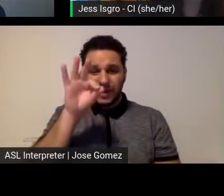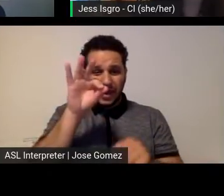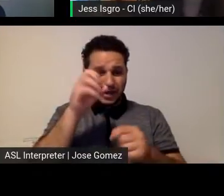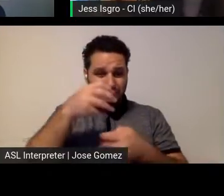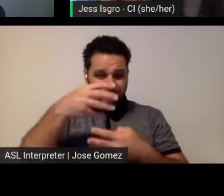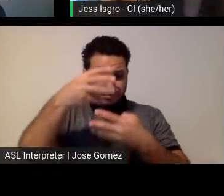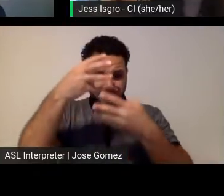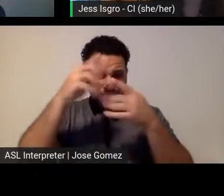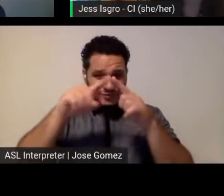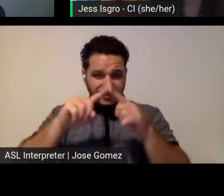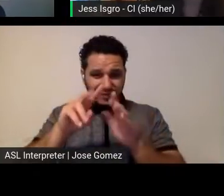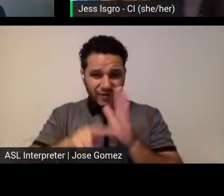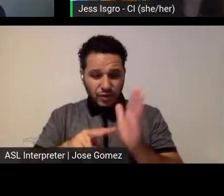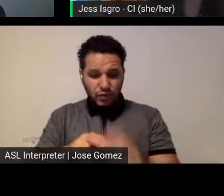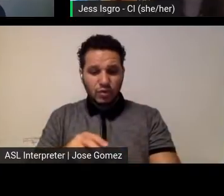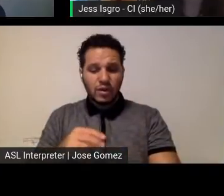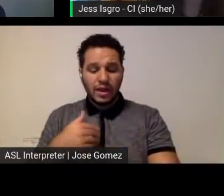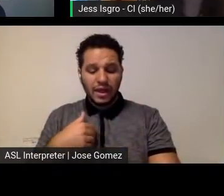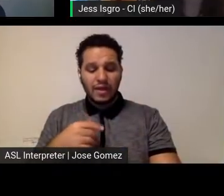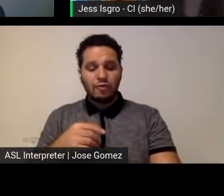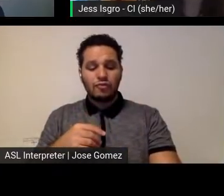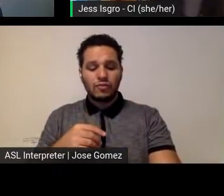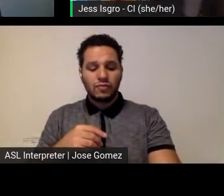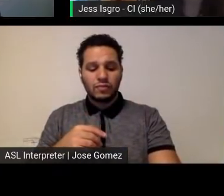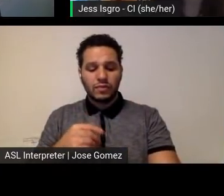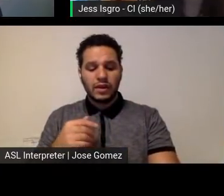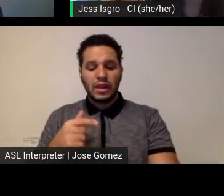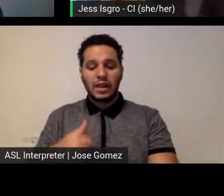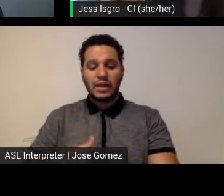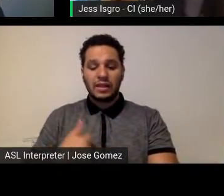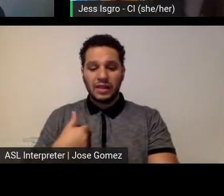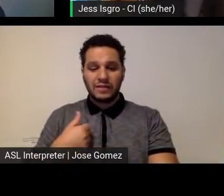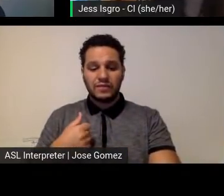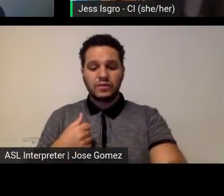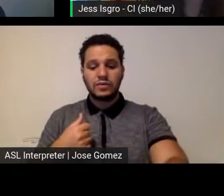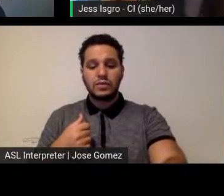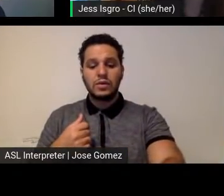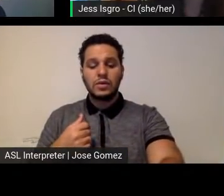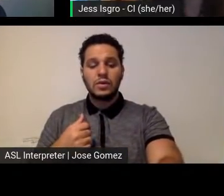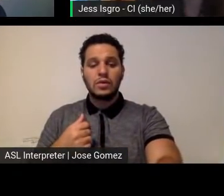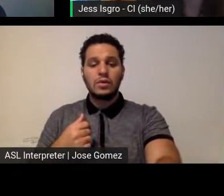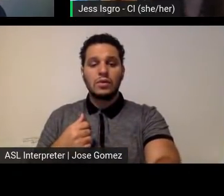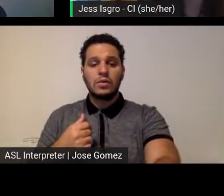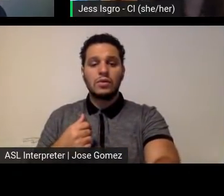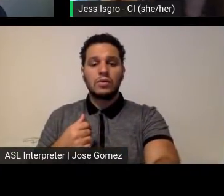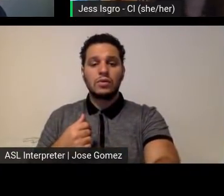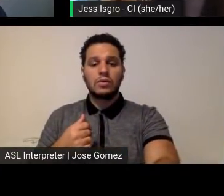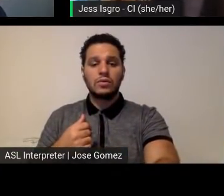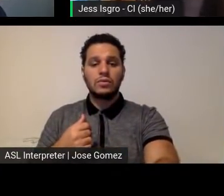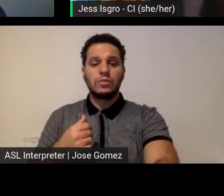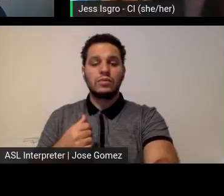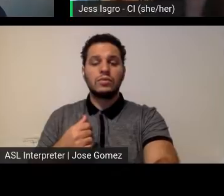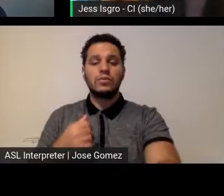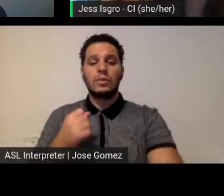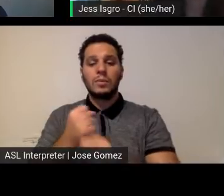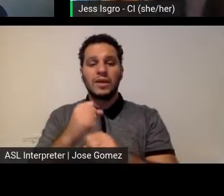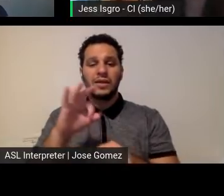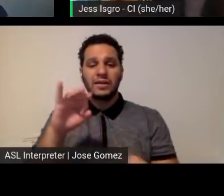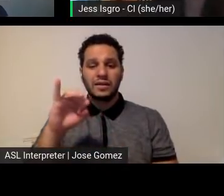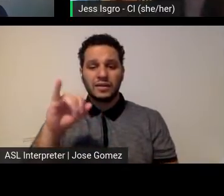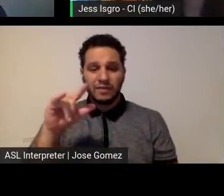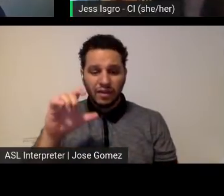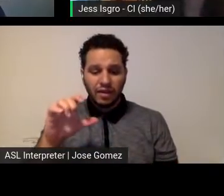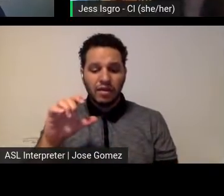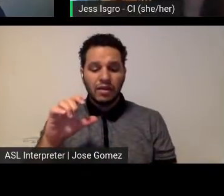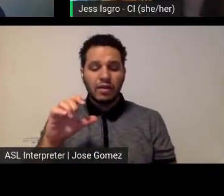you have relevant content and don't lie to it, essentially. So you know, make the file what like